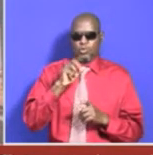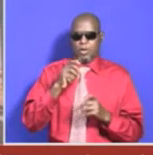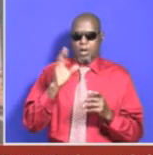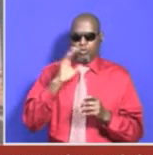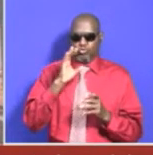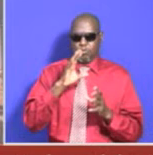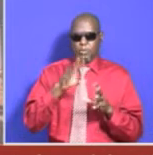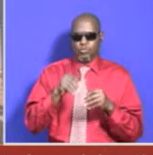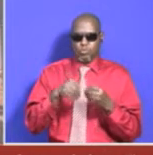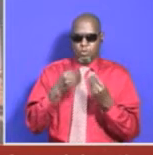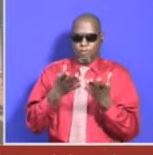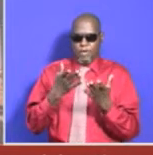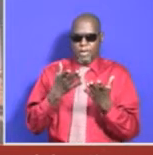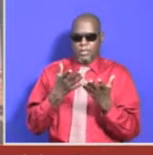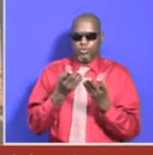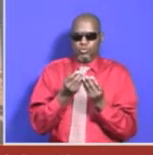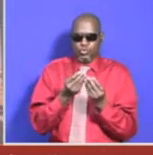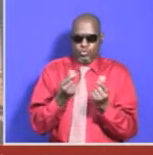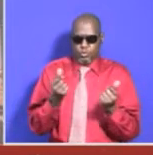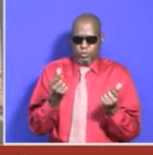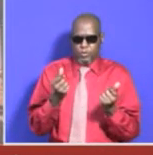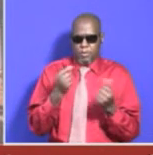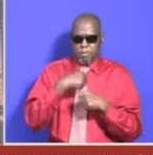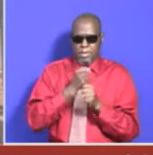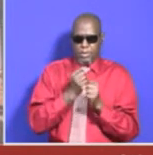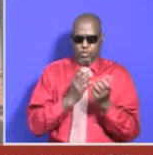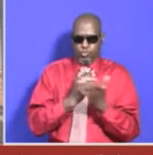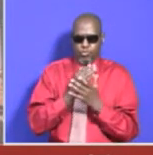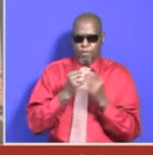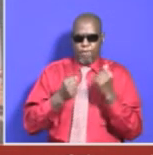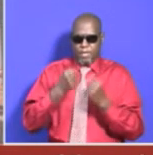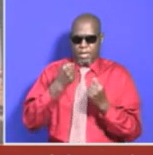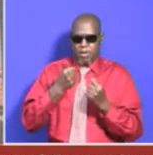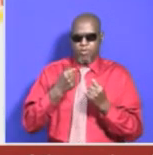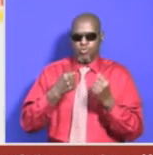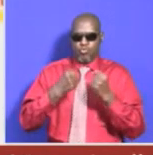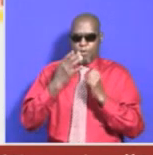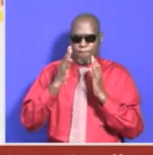in transport solutions to ensure that vehicles and drivers are fit for the road.